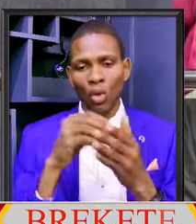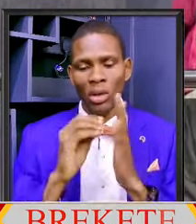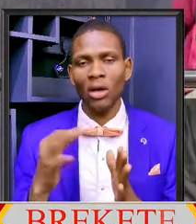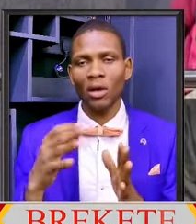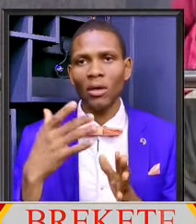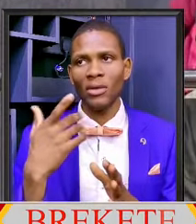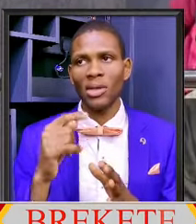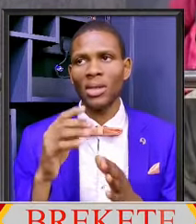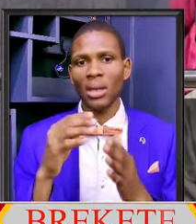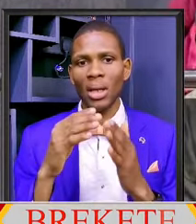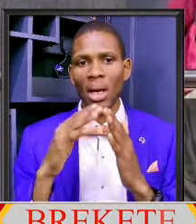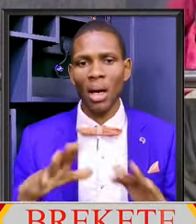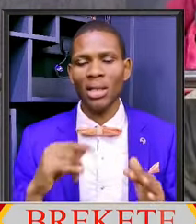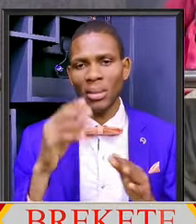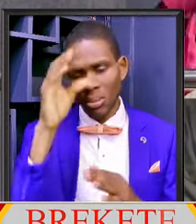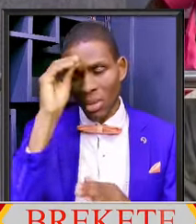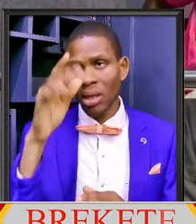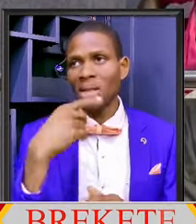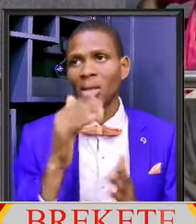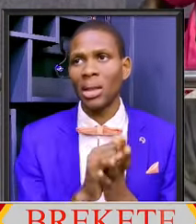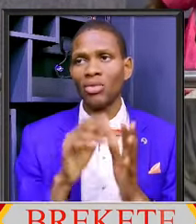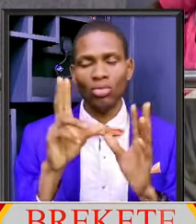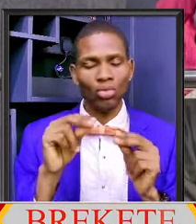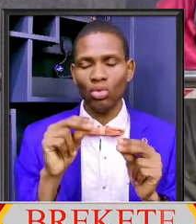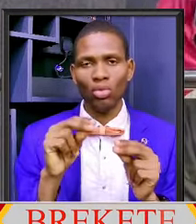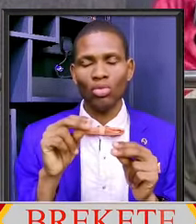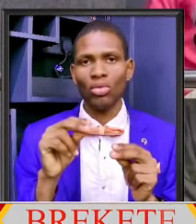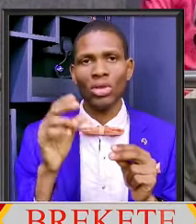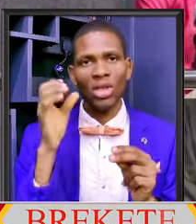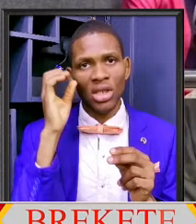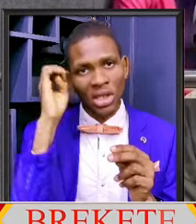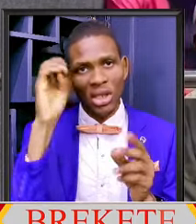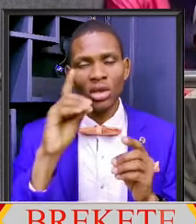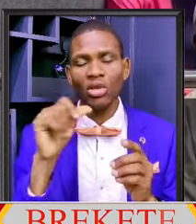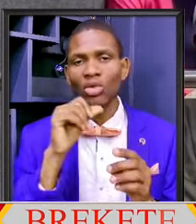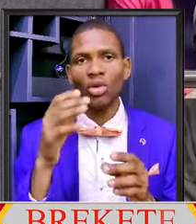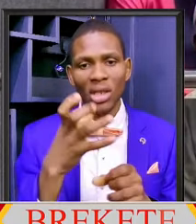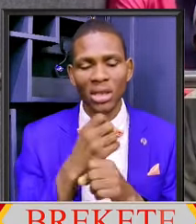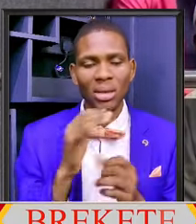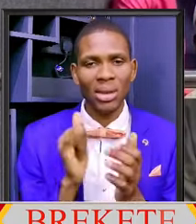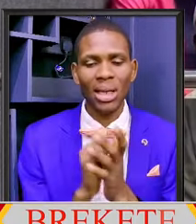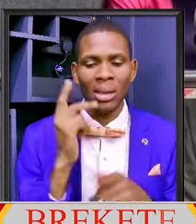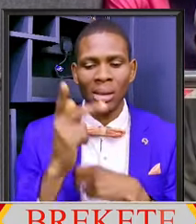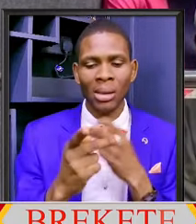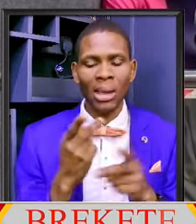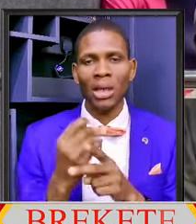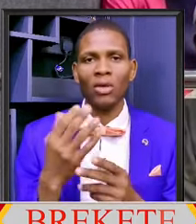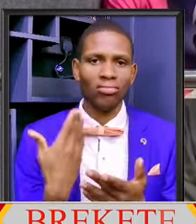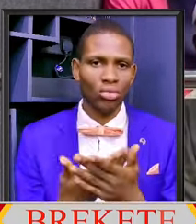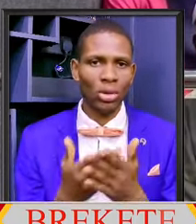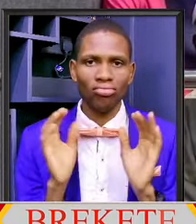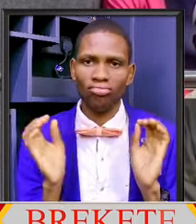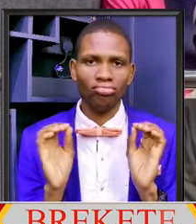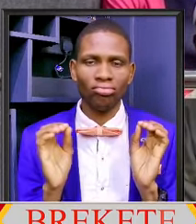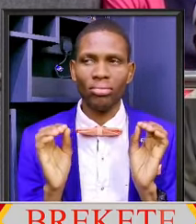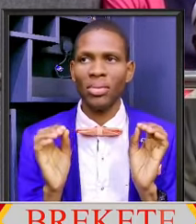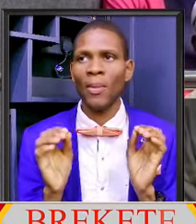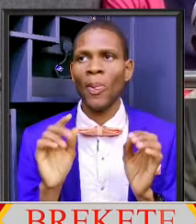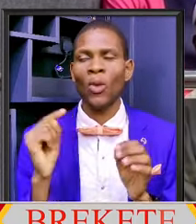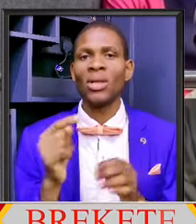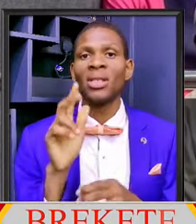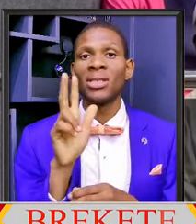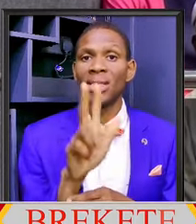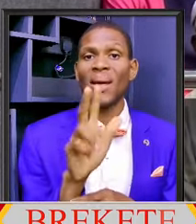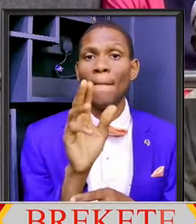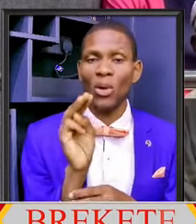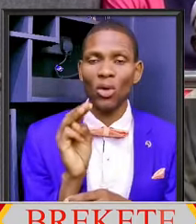house, and the man said that no such money was paid to him. That only 3